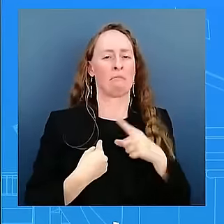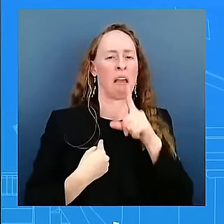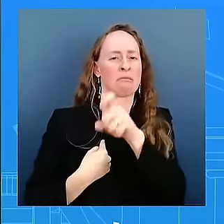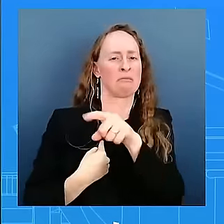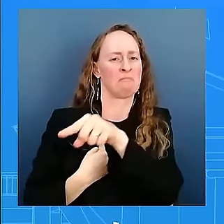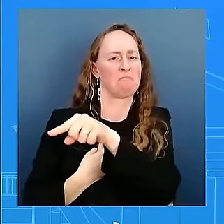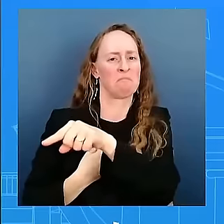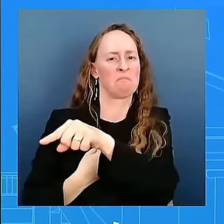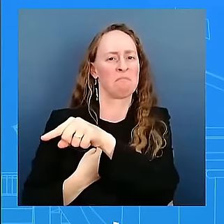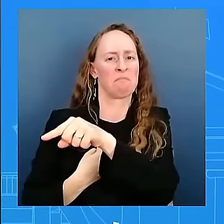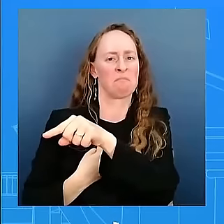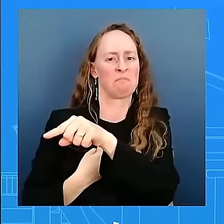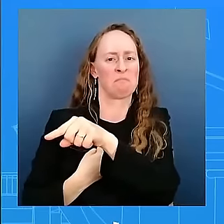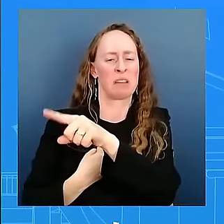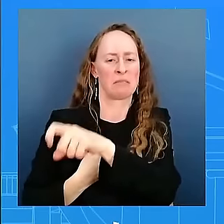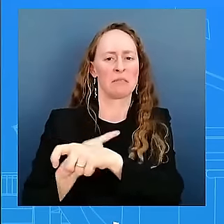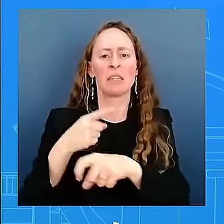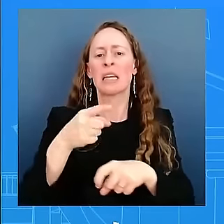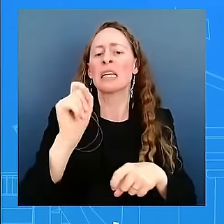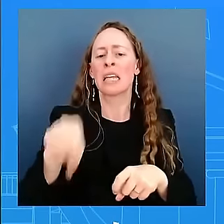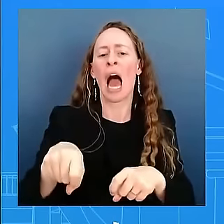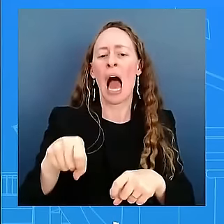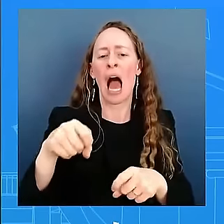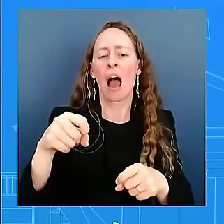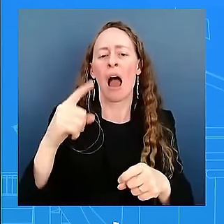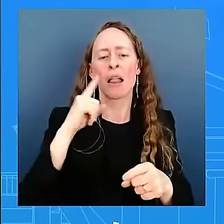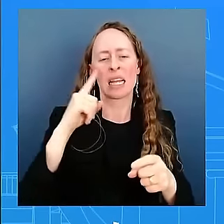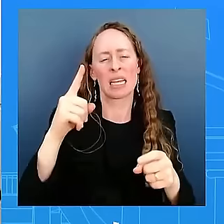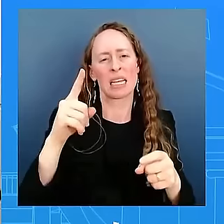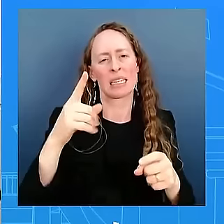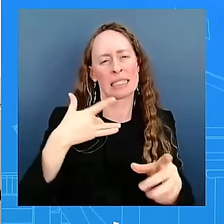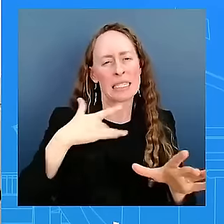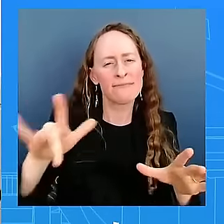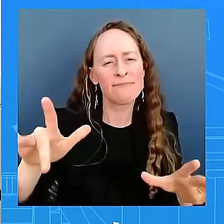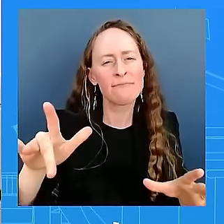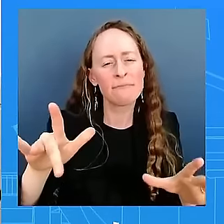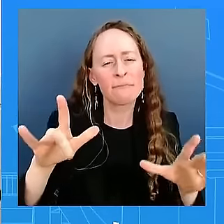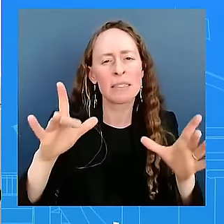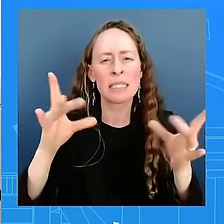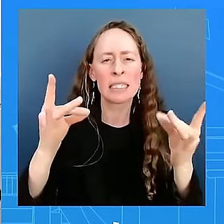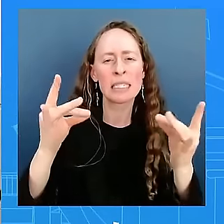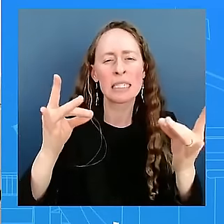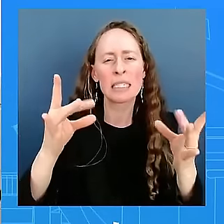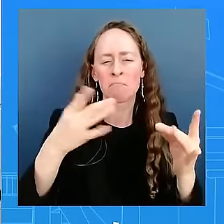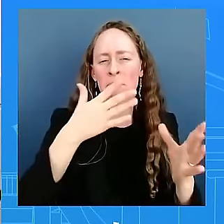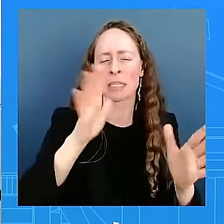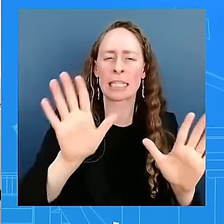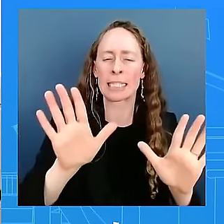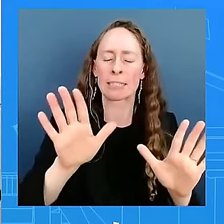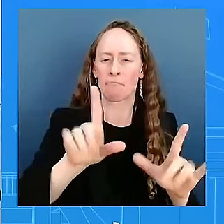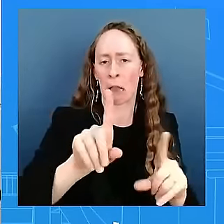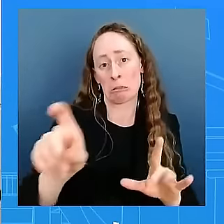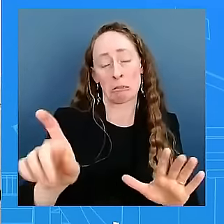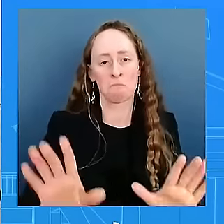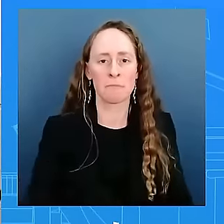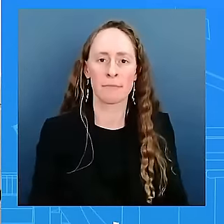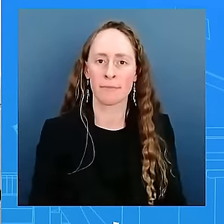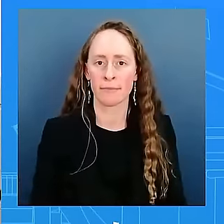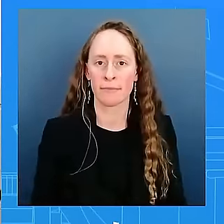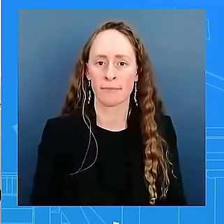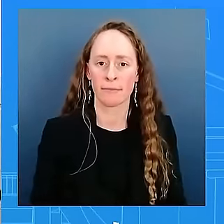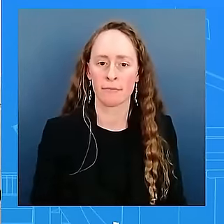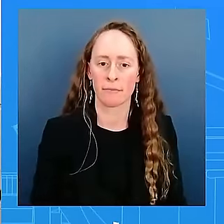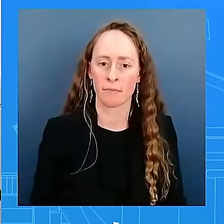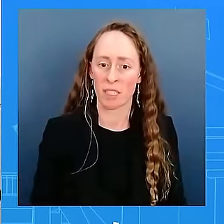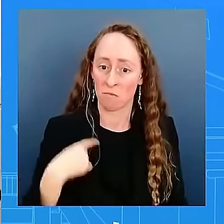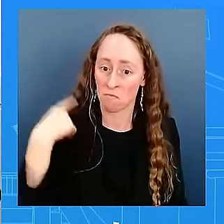conversations, leaders should speak for themselves. The White House said, he said, for you, And then he said, I will do this. Is that fair? And if so, can you at